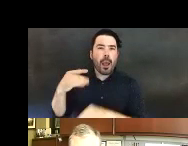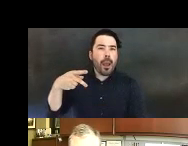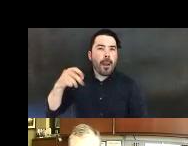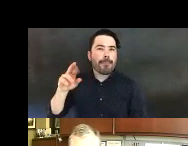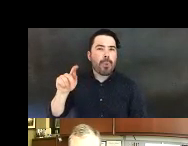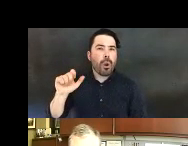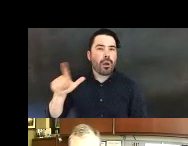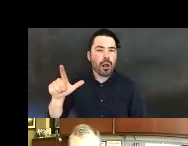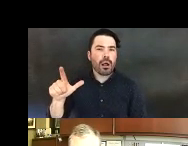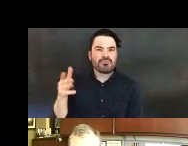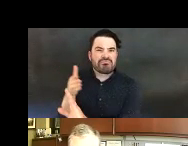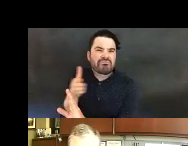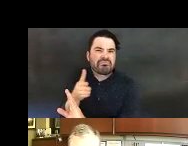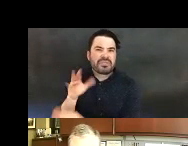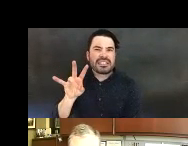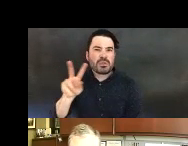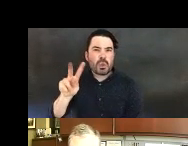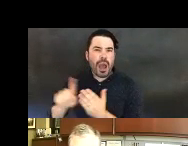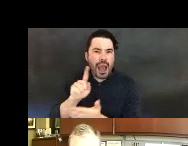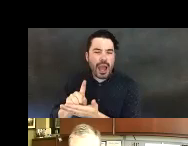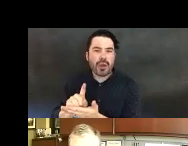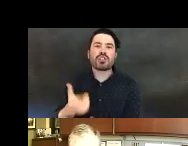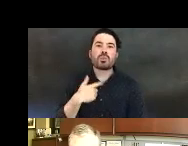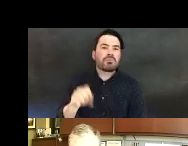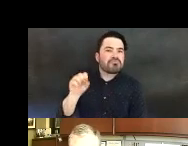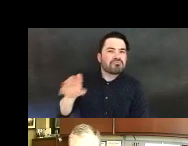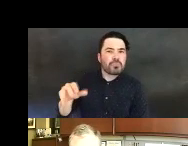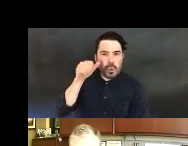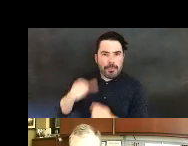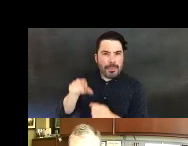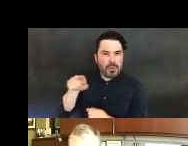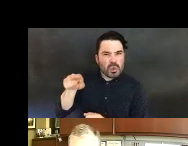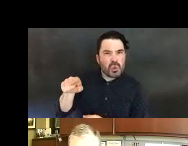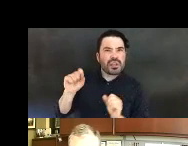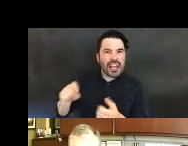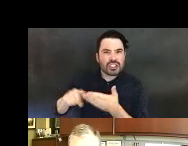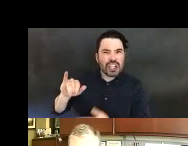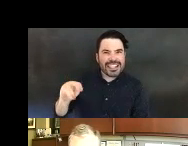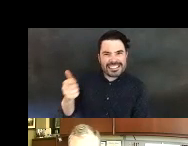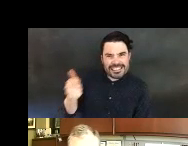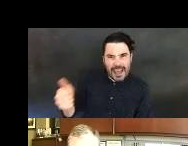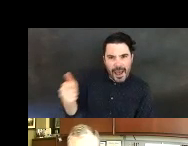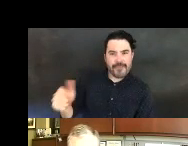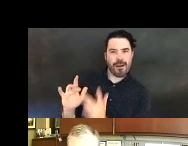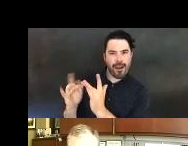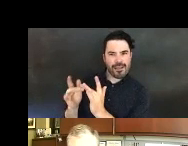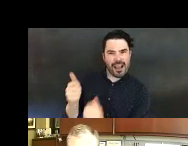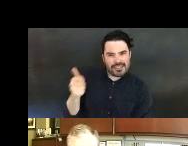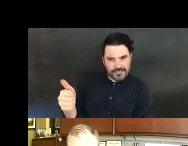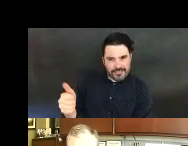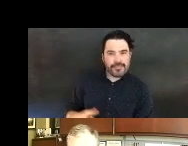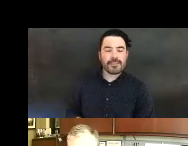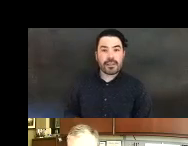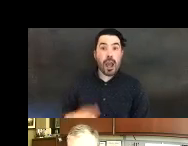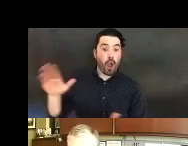a text reminder with some e-check-in information. They can do that, and then when they arrive, they will